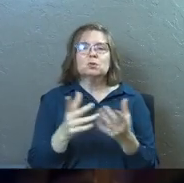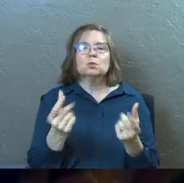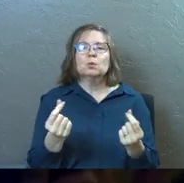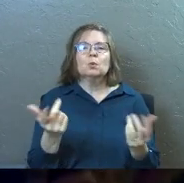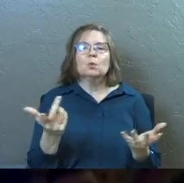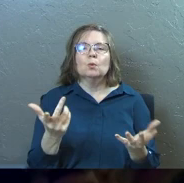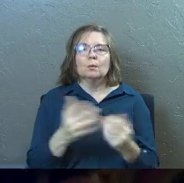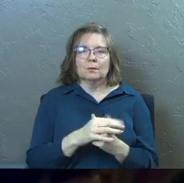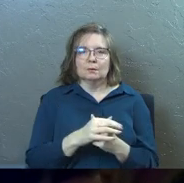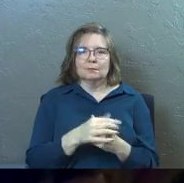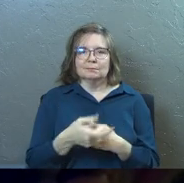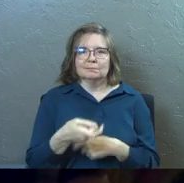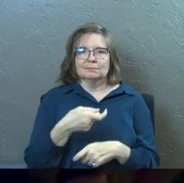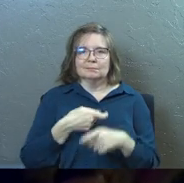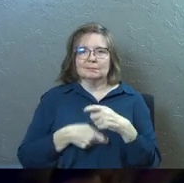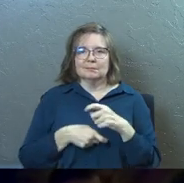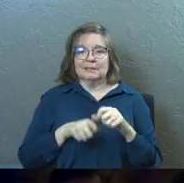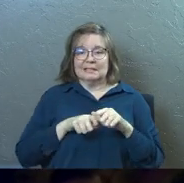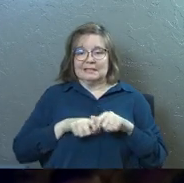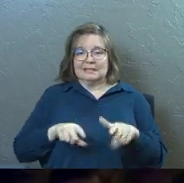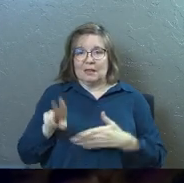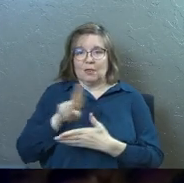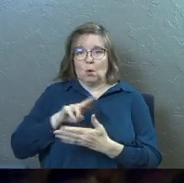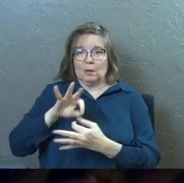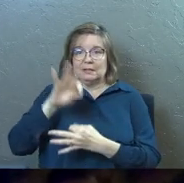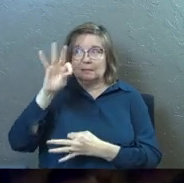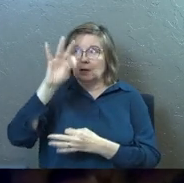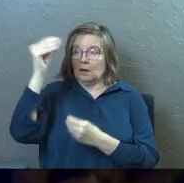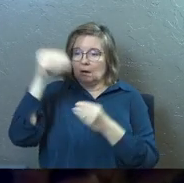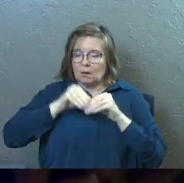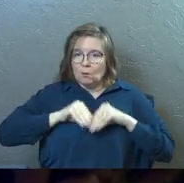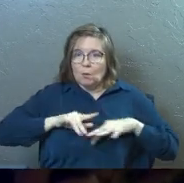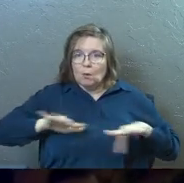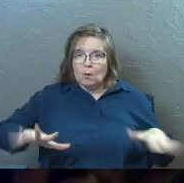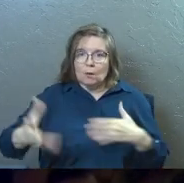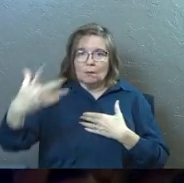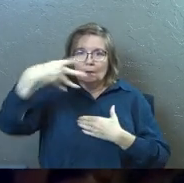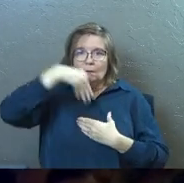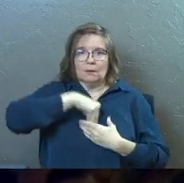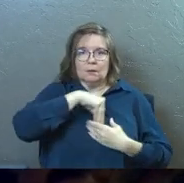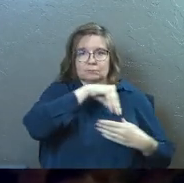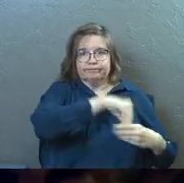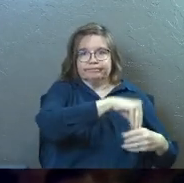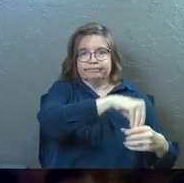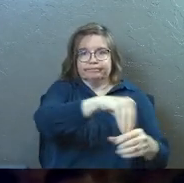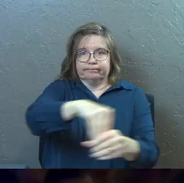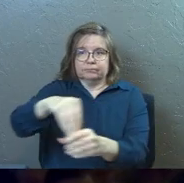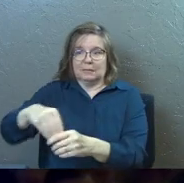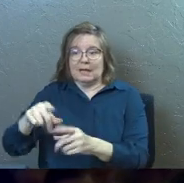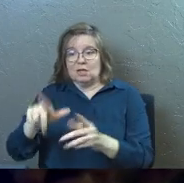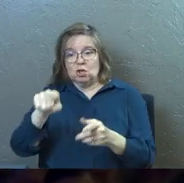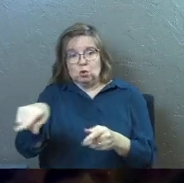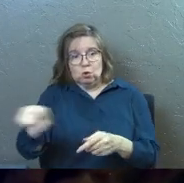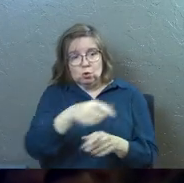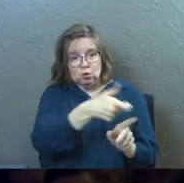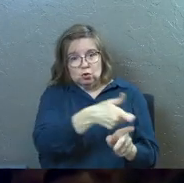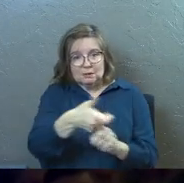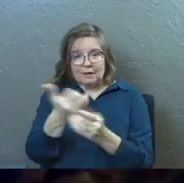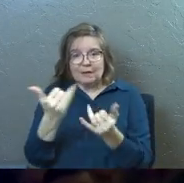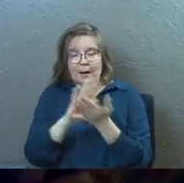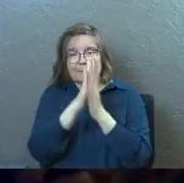do? Jesus sent his Holy Spirit to every single Christian and said, you're now the temple of